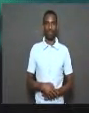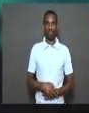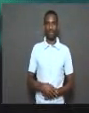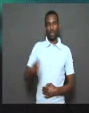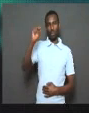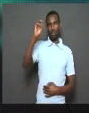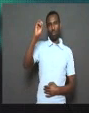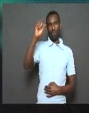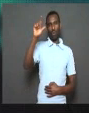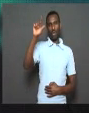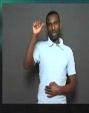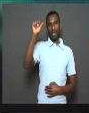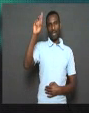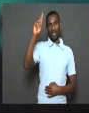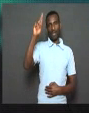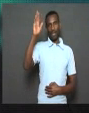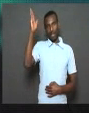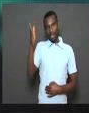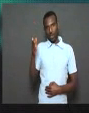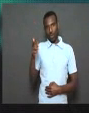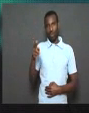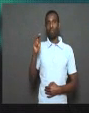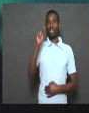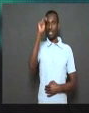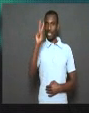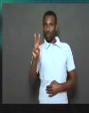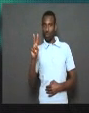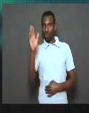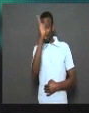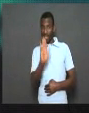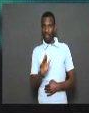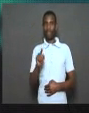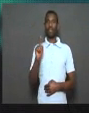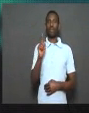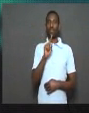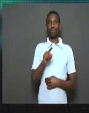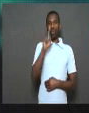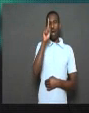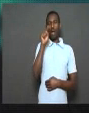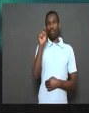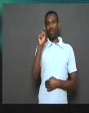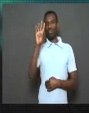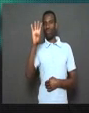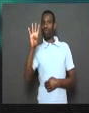The molar ratio of nitrogen gas is